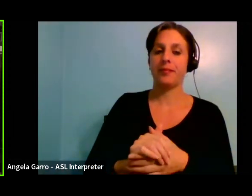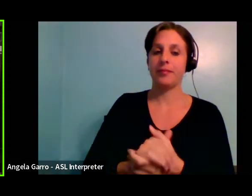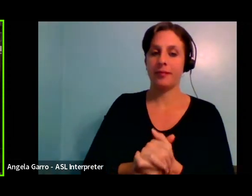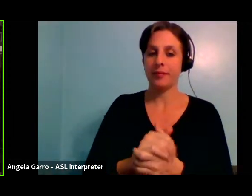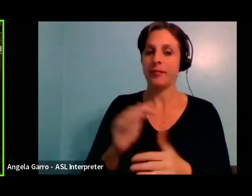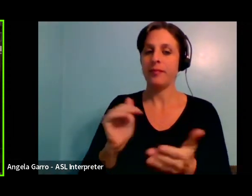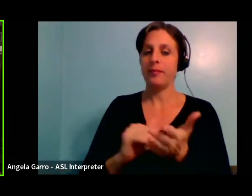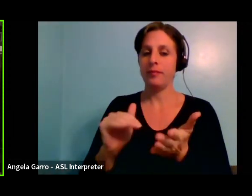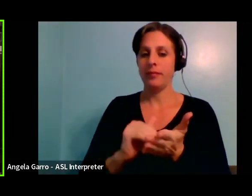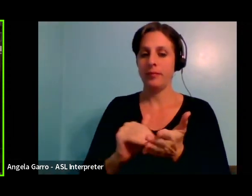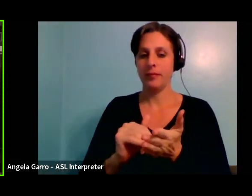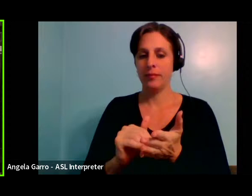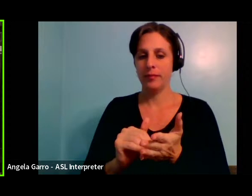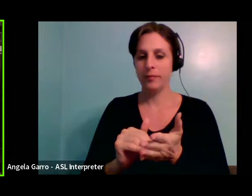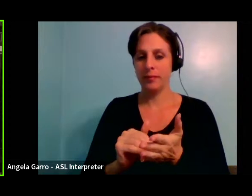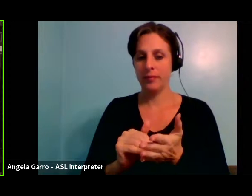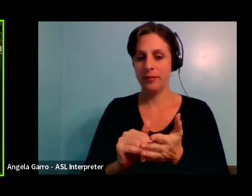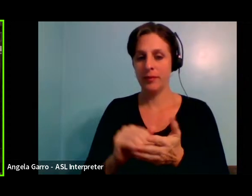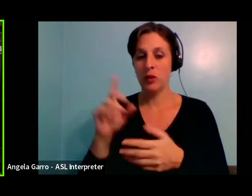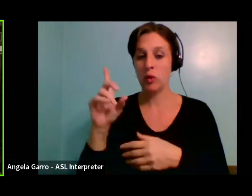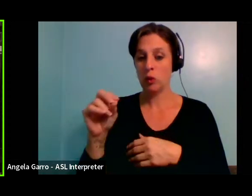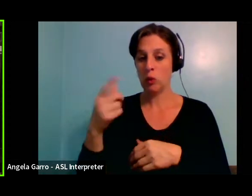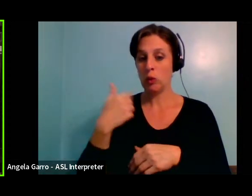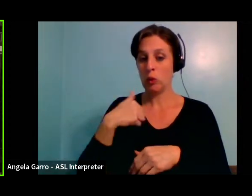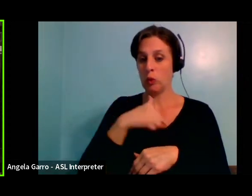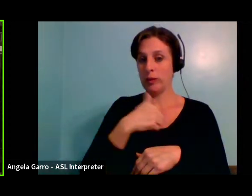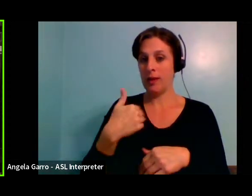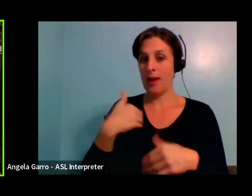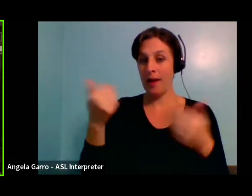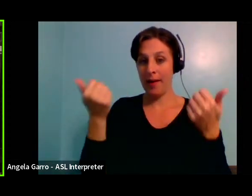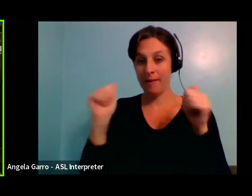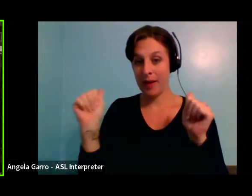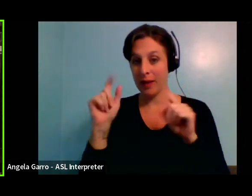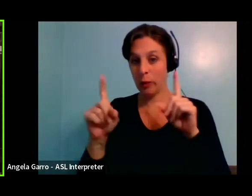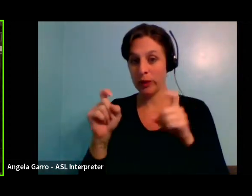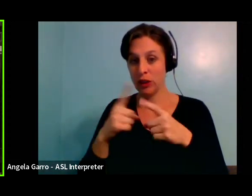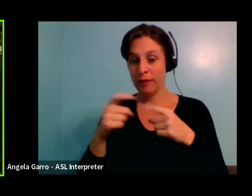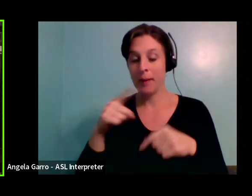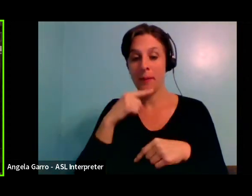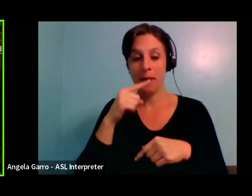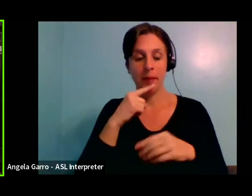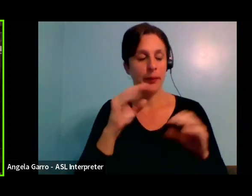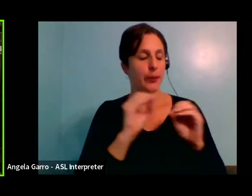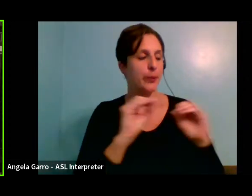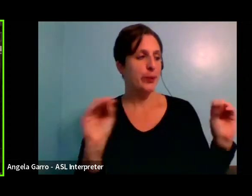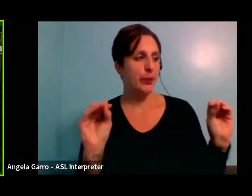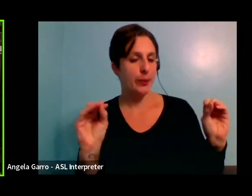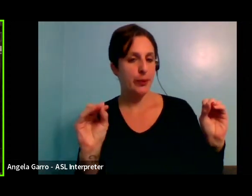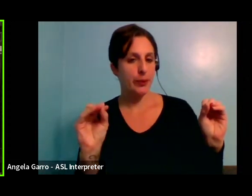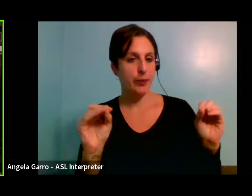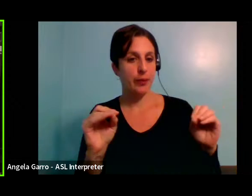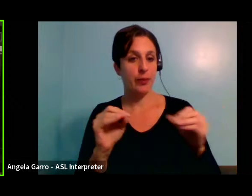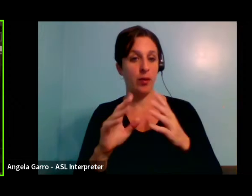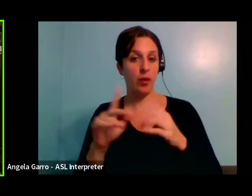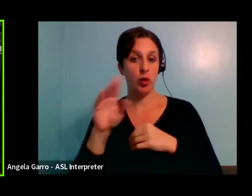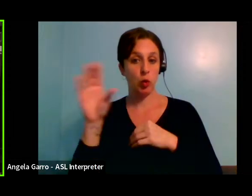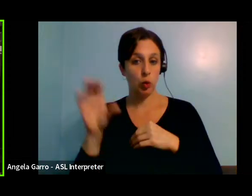Excuse me. Ms. Aquino, do we have any questions from the public? There are none. How about on